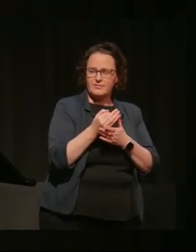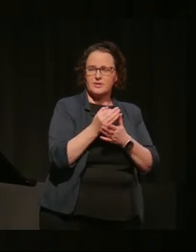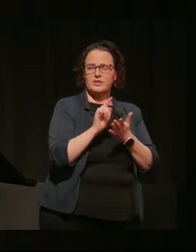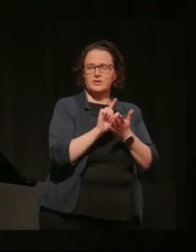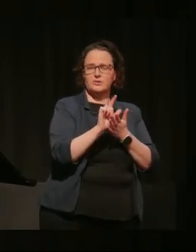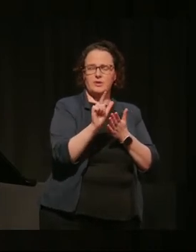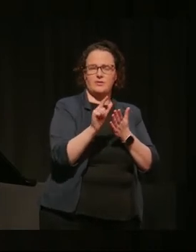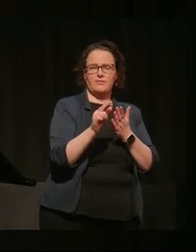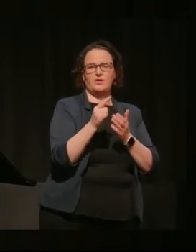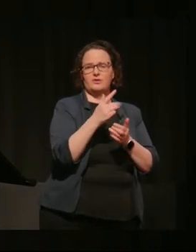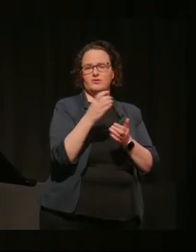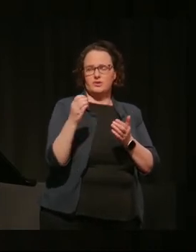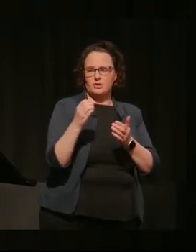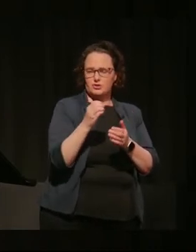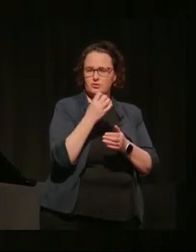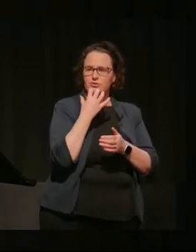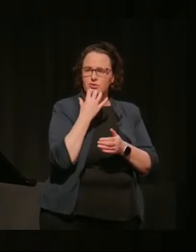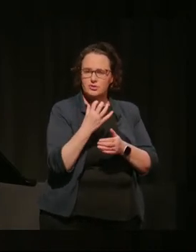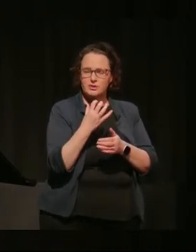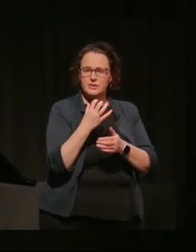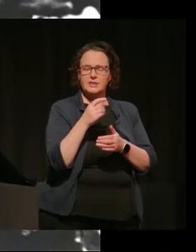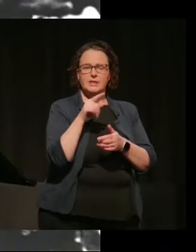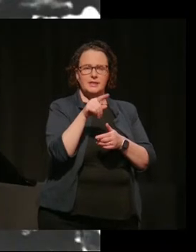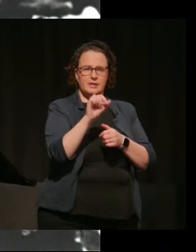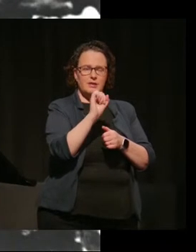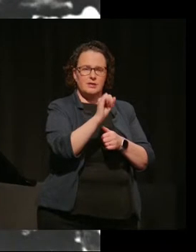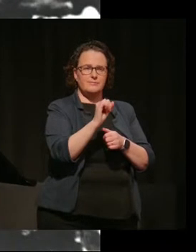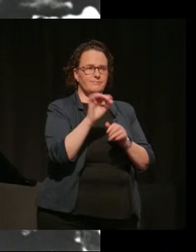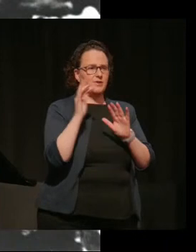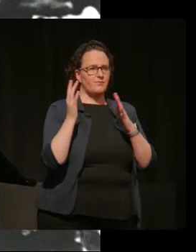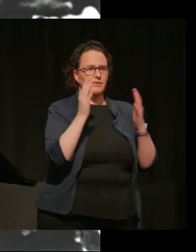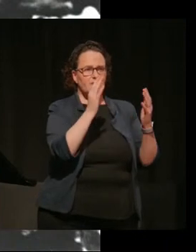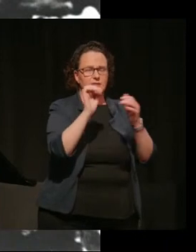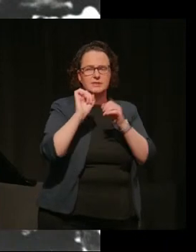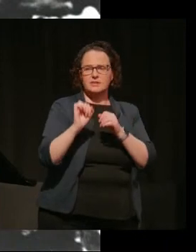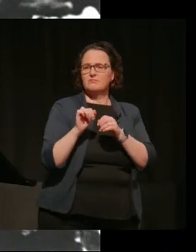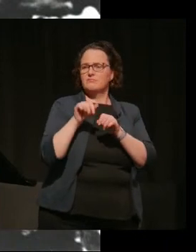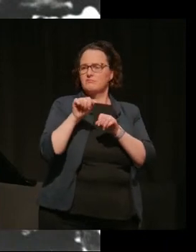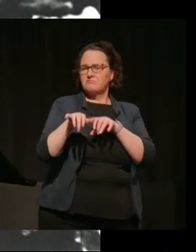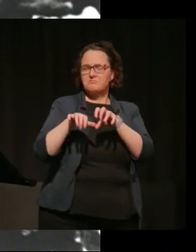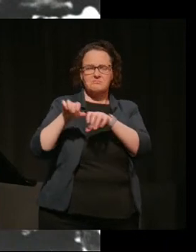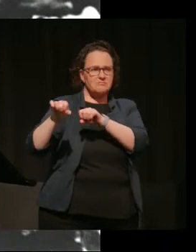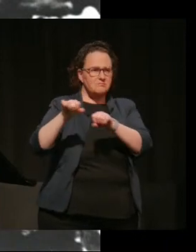partisans fought the Nazis from the forests and peripheral areas of occupied lands.